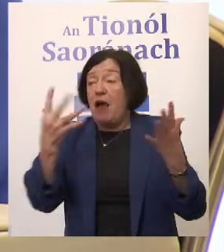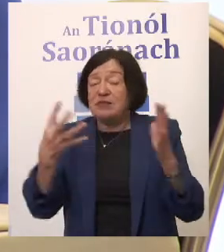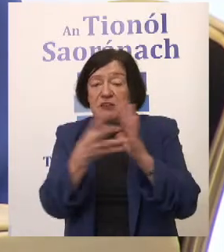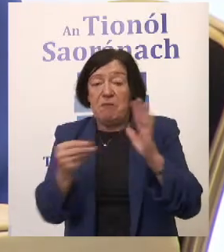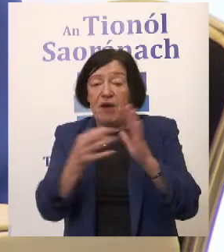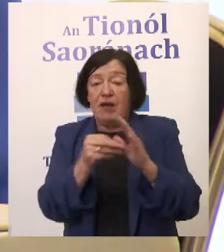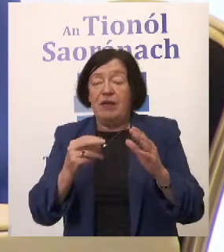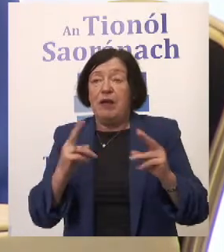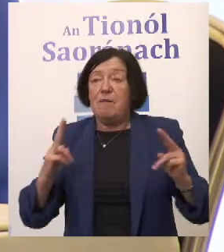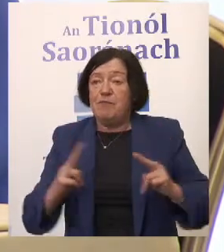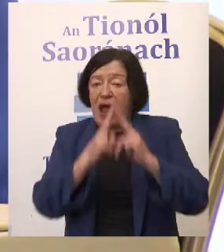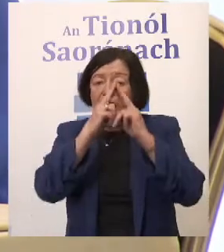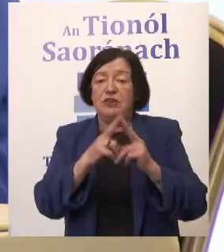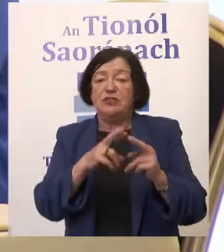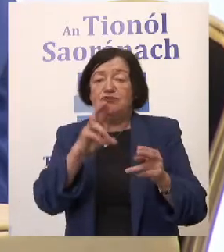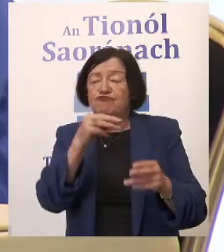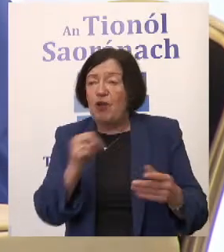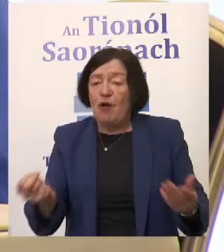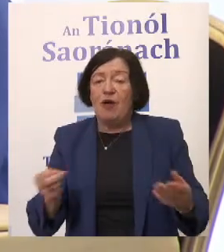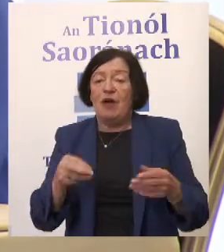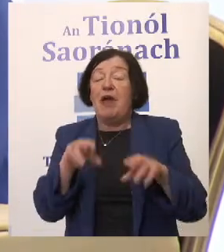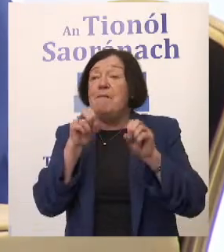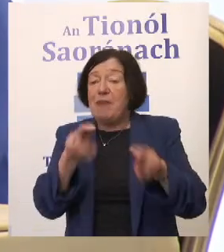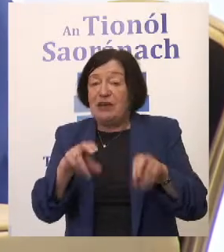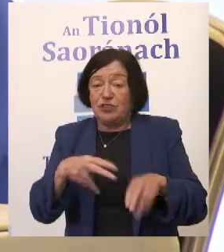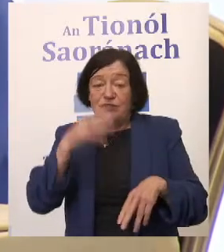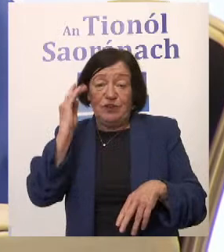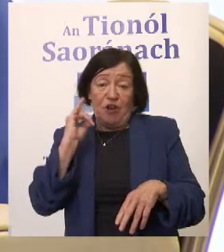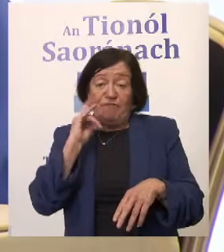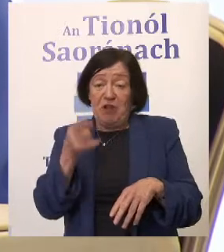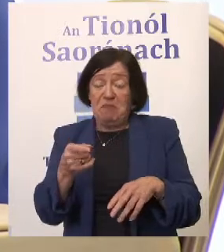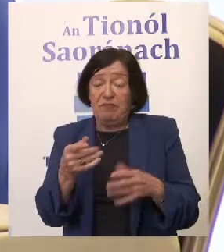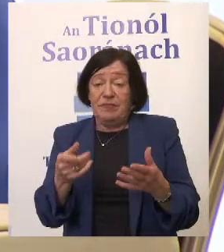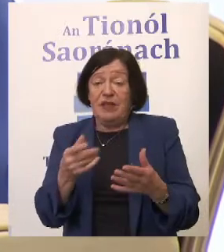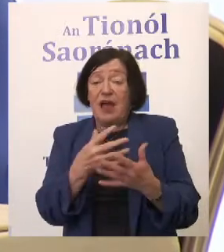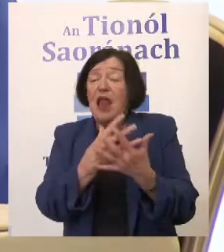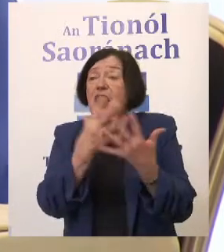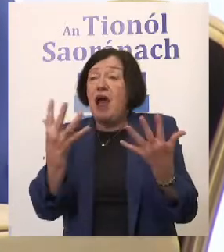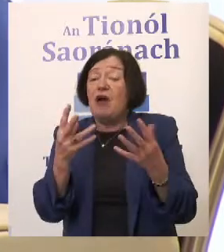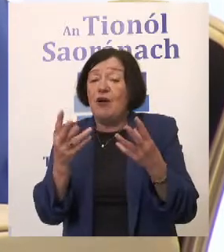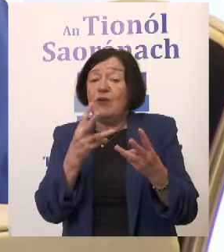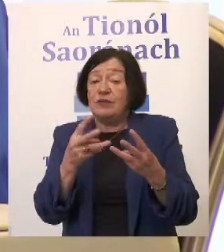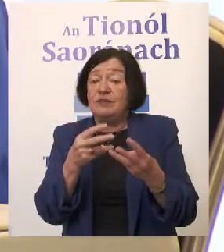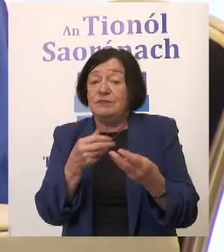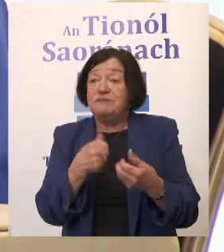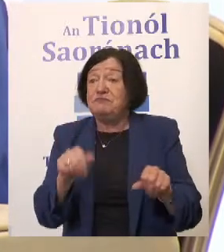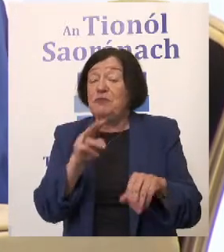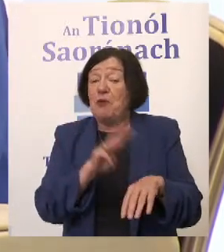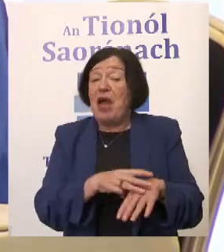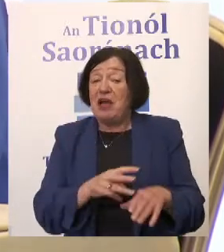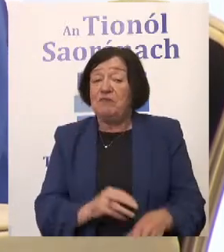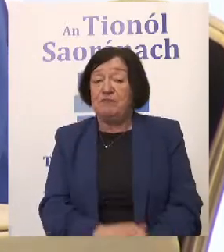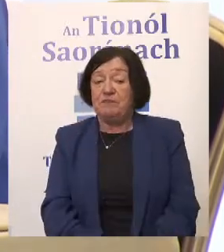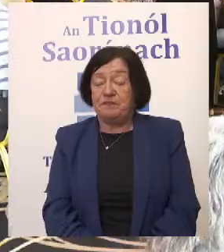Paris, Rome, Manchester I know you heard from, and a lot of them operate quite similarly actually.